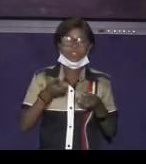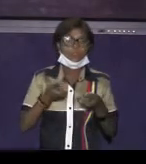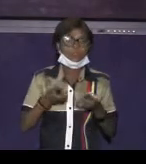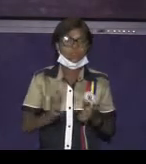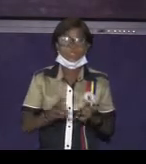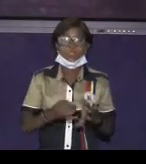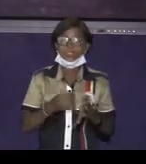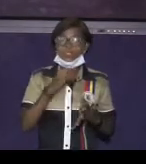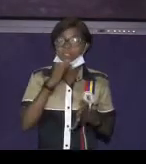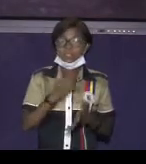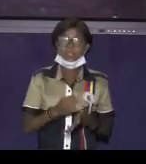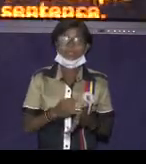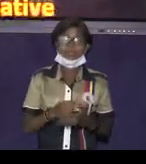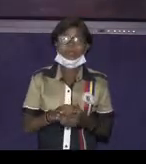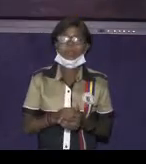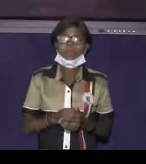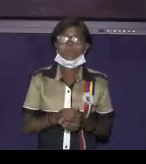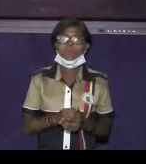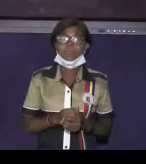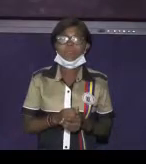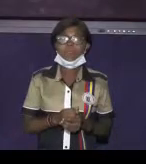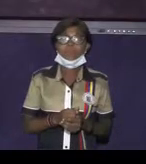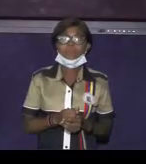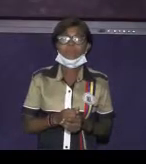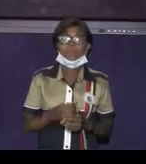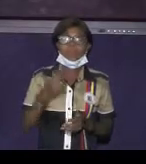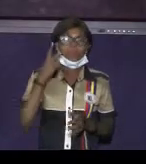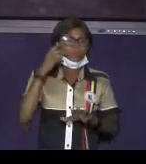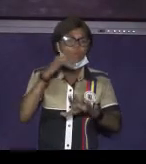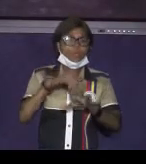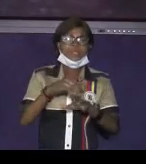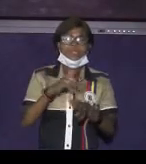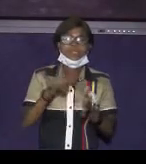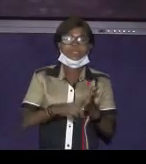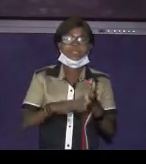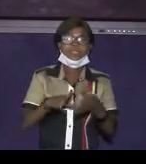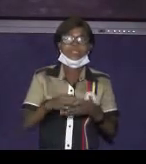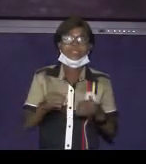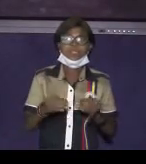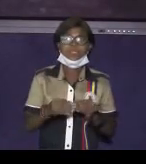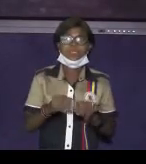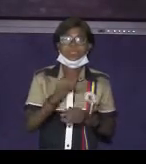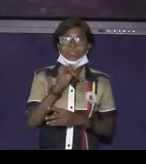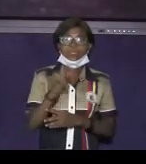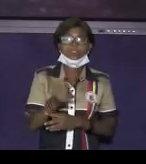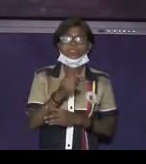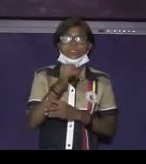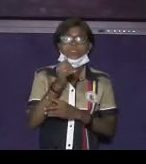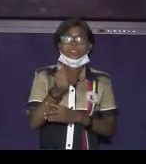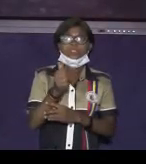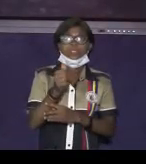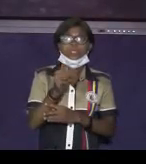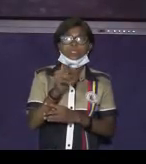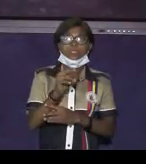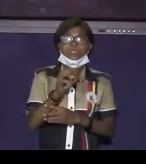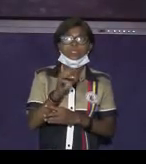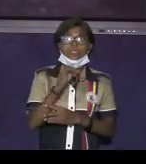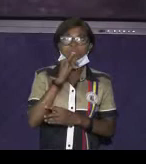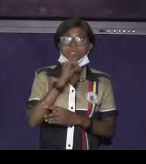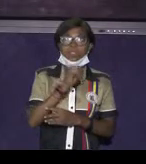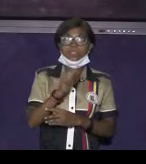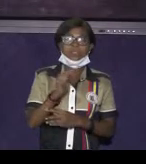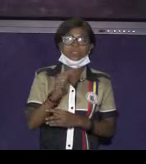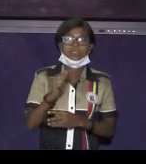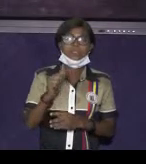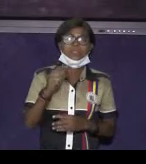be affirmative in nature. Look at the sentence. Jane is a girl.